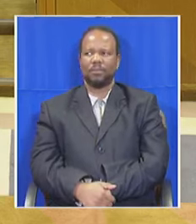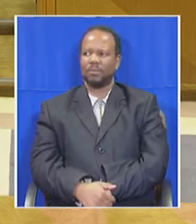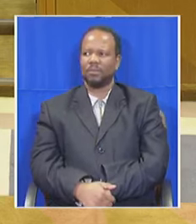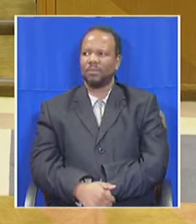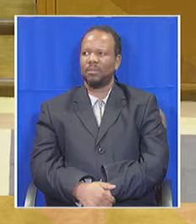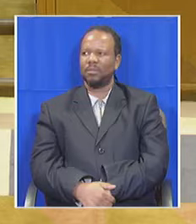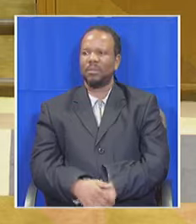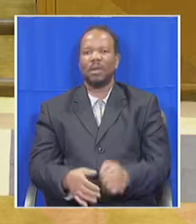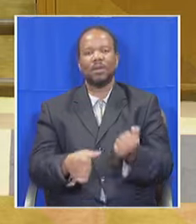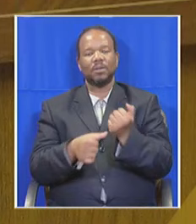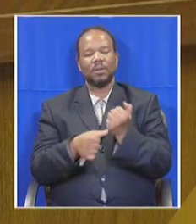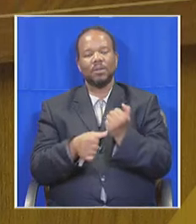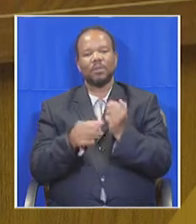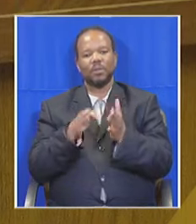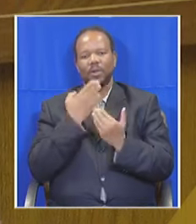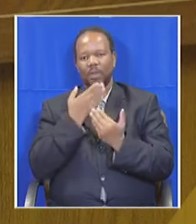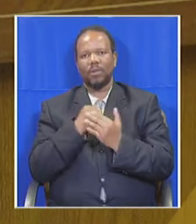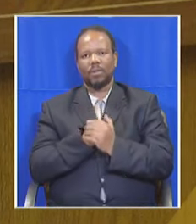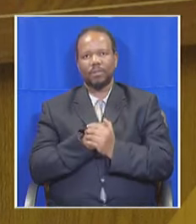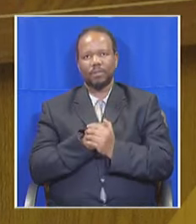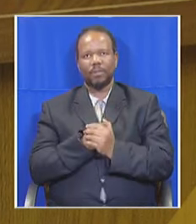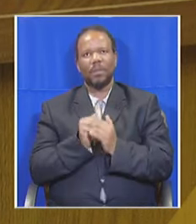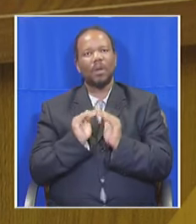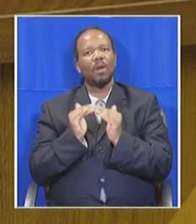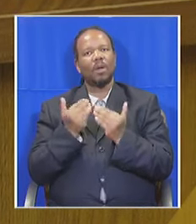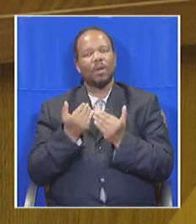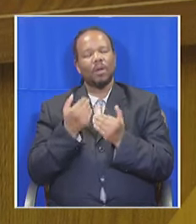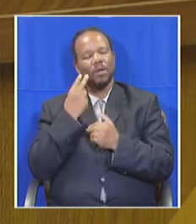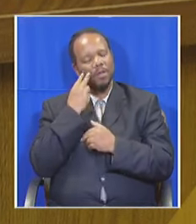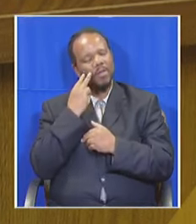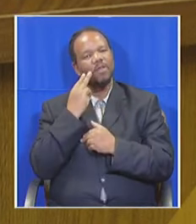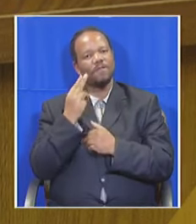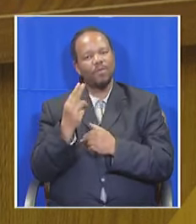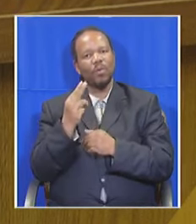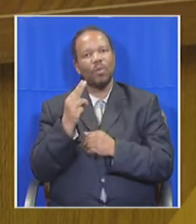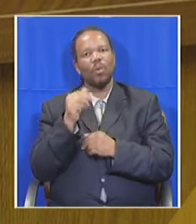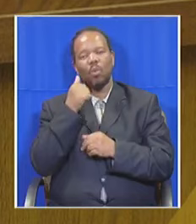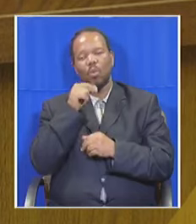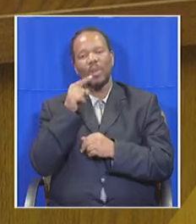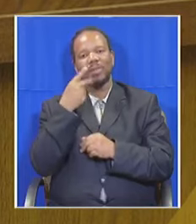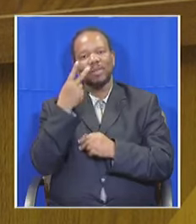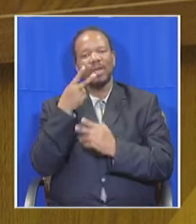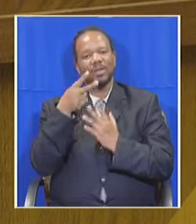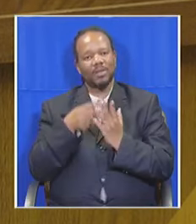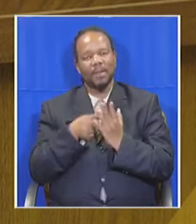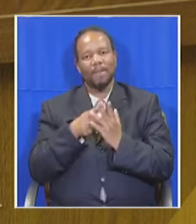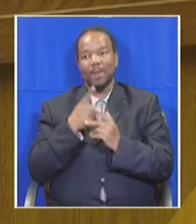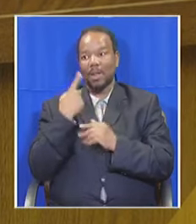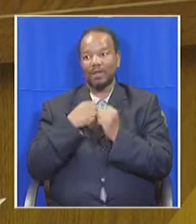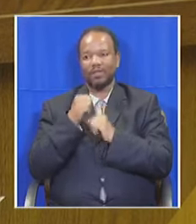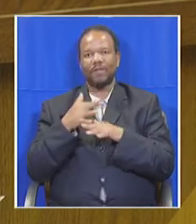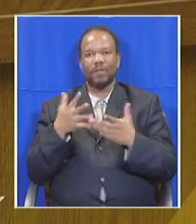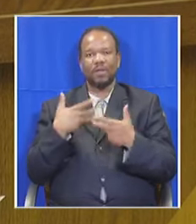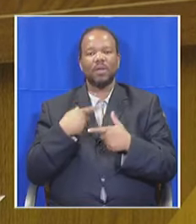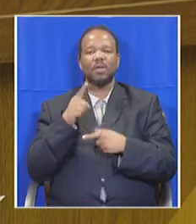Thank you, Deputy Speaker. When we presented our views for the second reading debate of this bill last year, we were